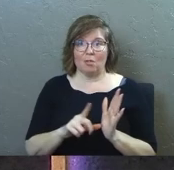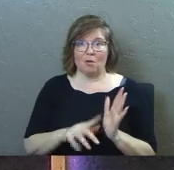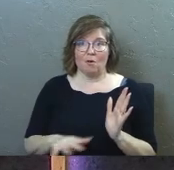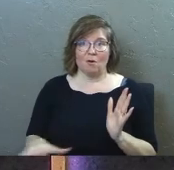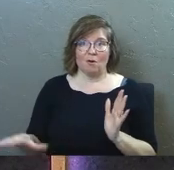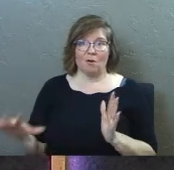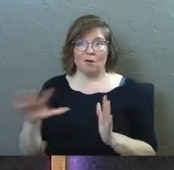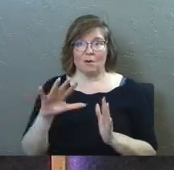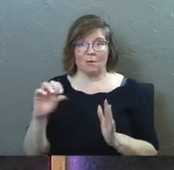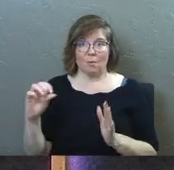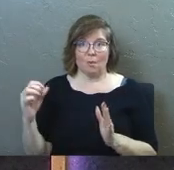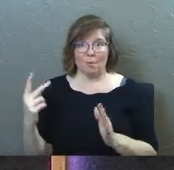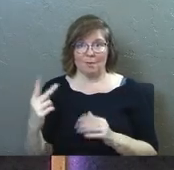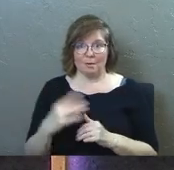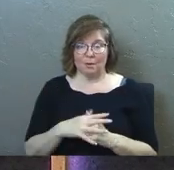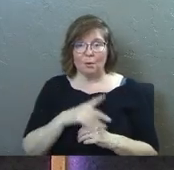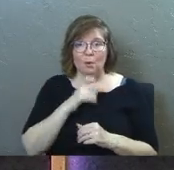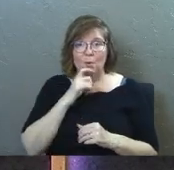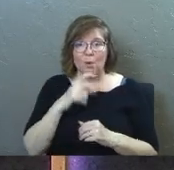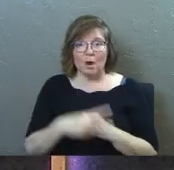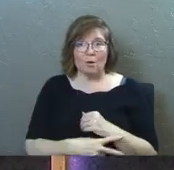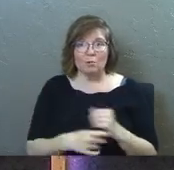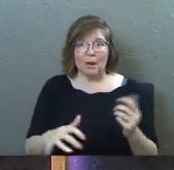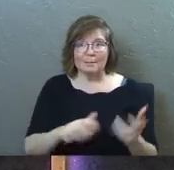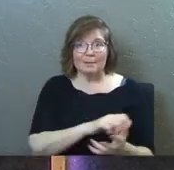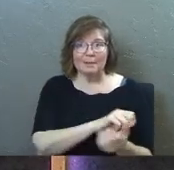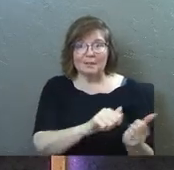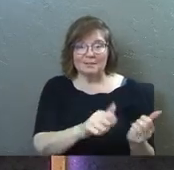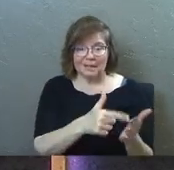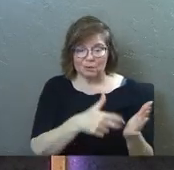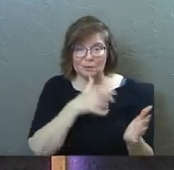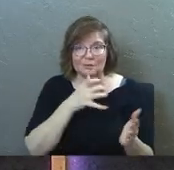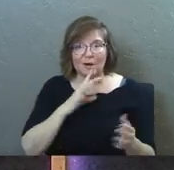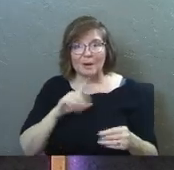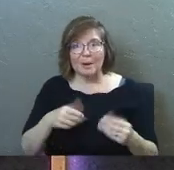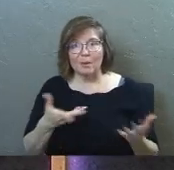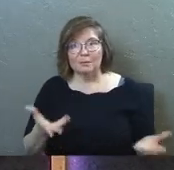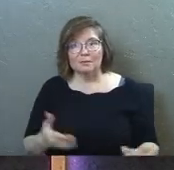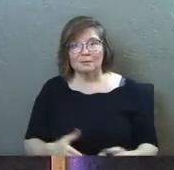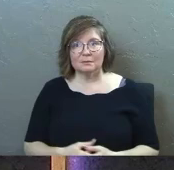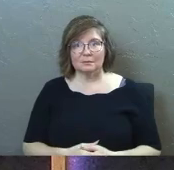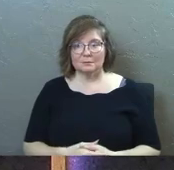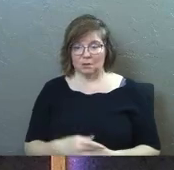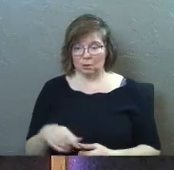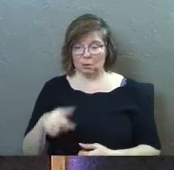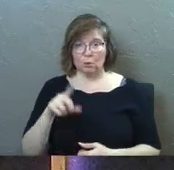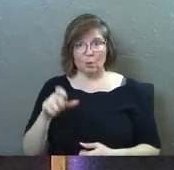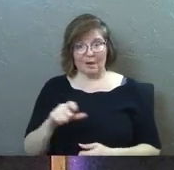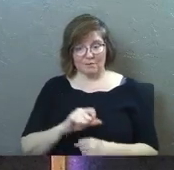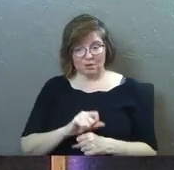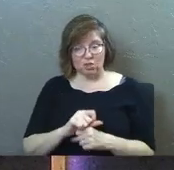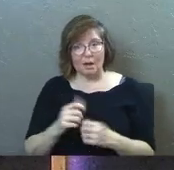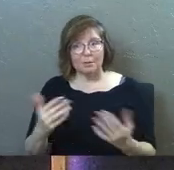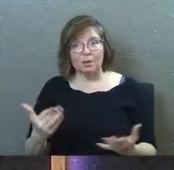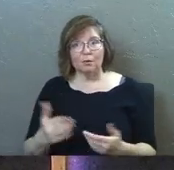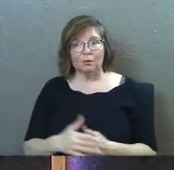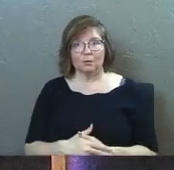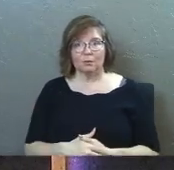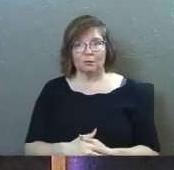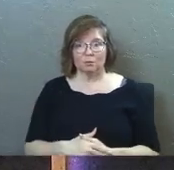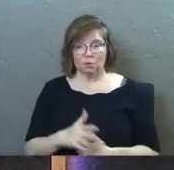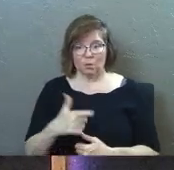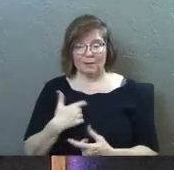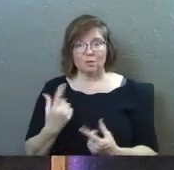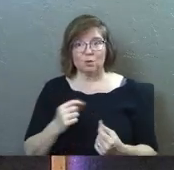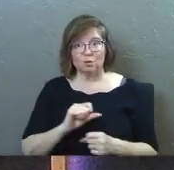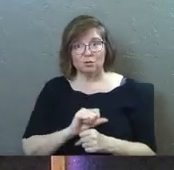in Lawton, Oklahoma, who are robbed and pillaged. That's who he's talking about. He's saying, you got a job here.